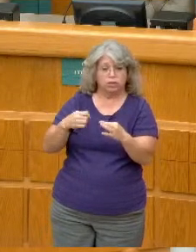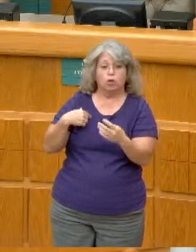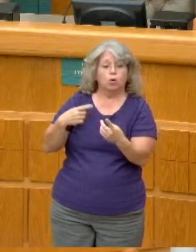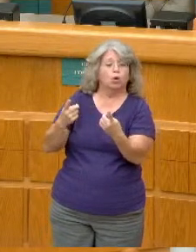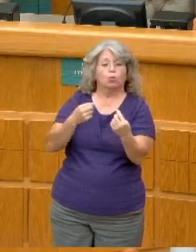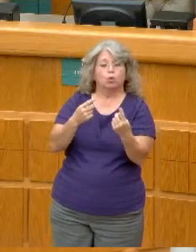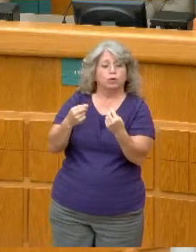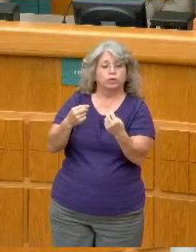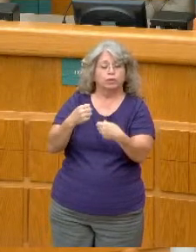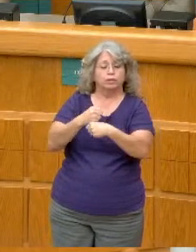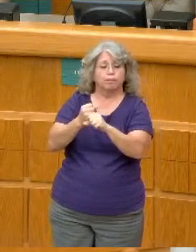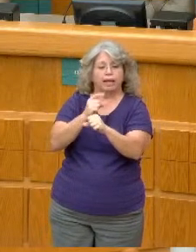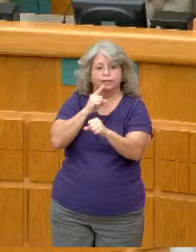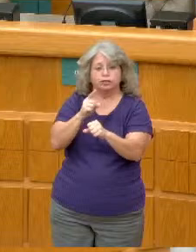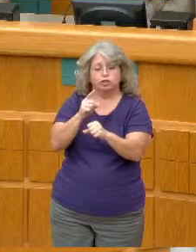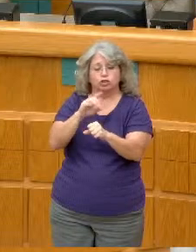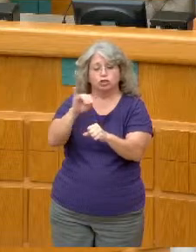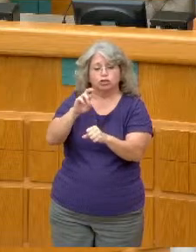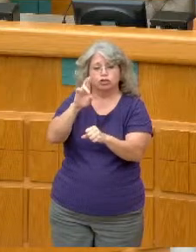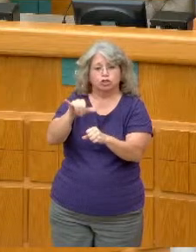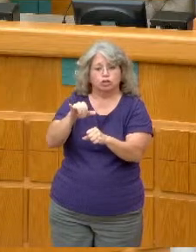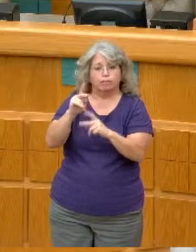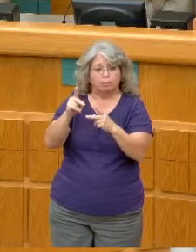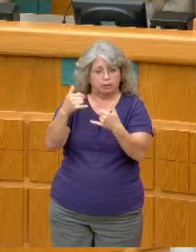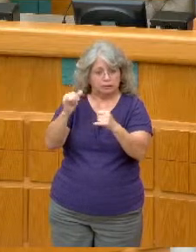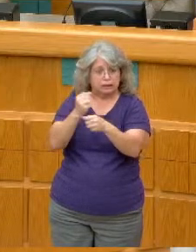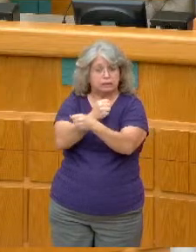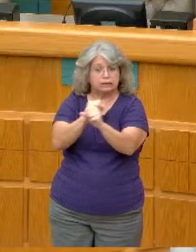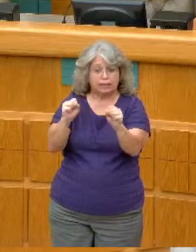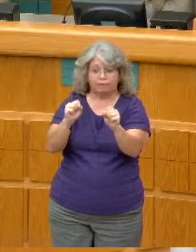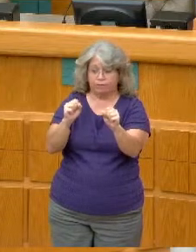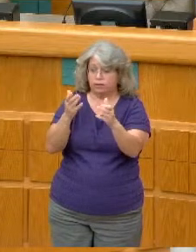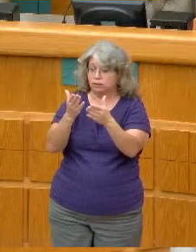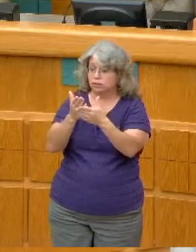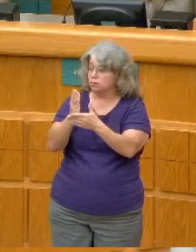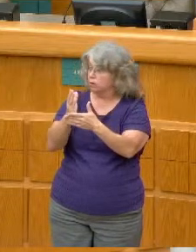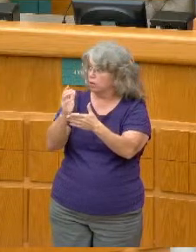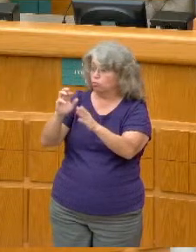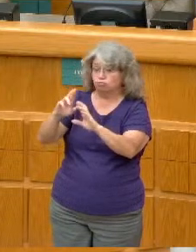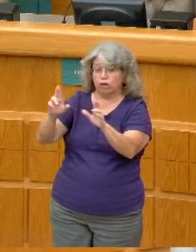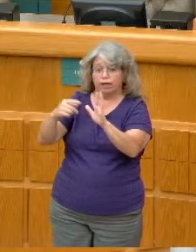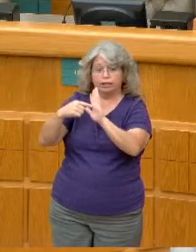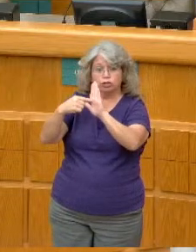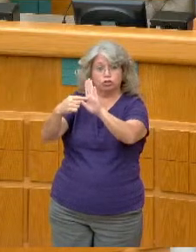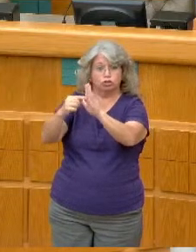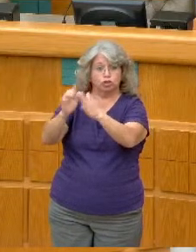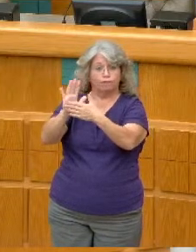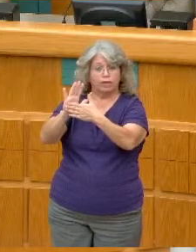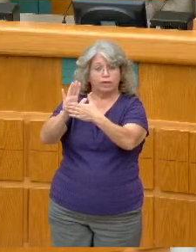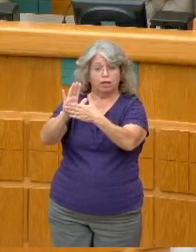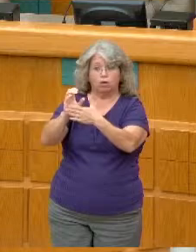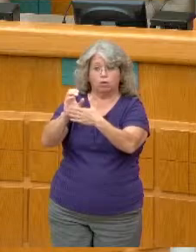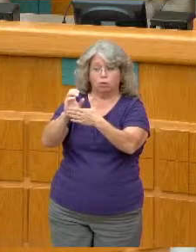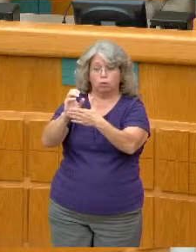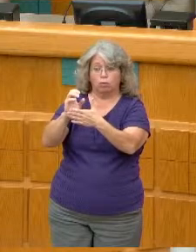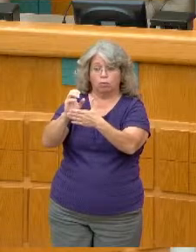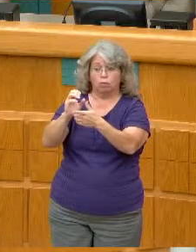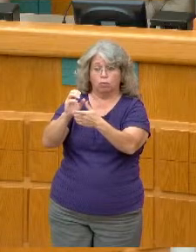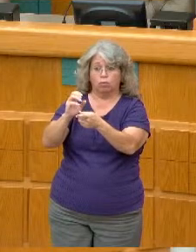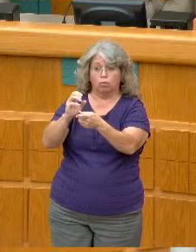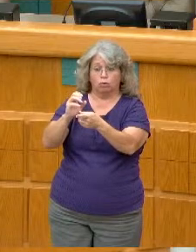potential jurors what we are doing here in Nueces County and our courts to make jury service as safe as